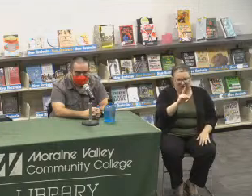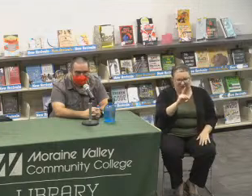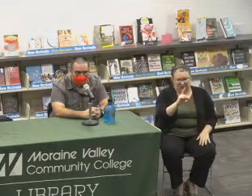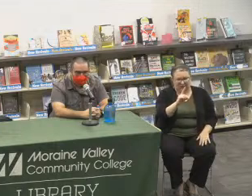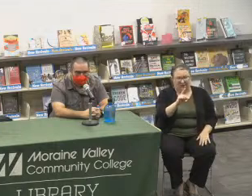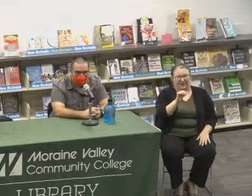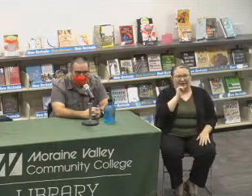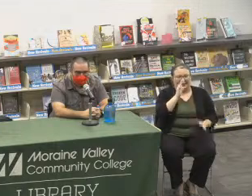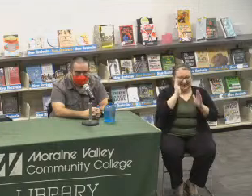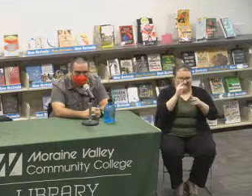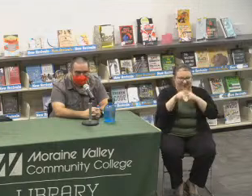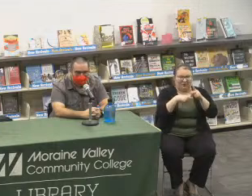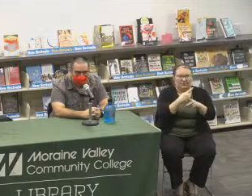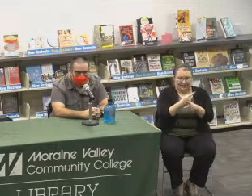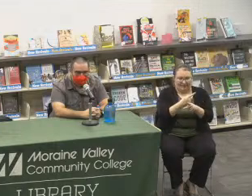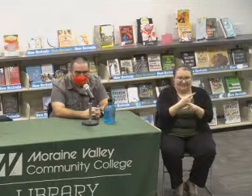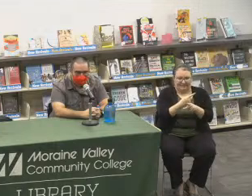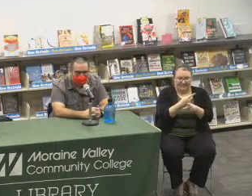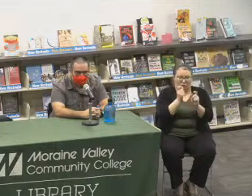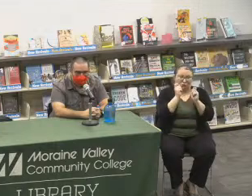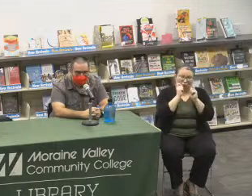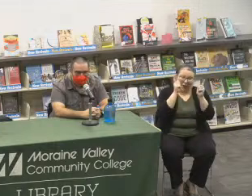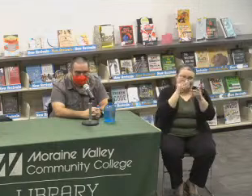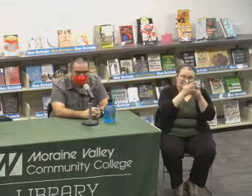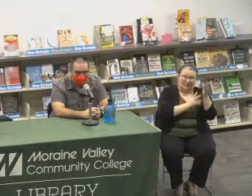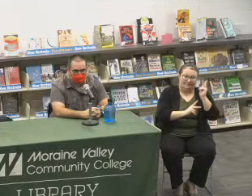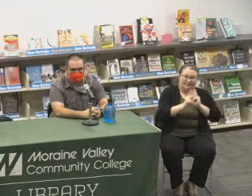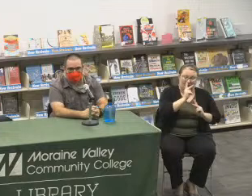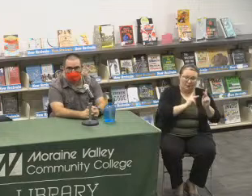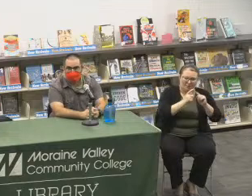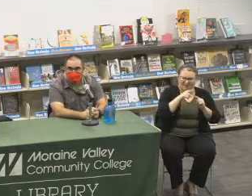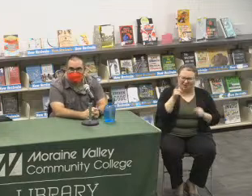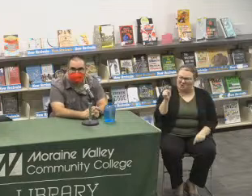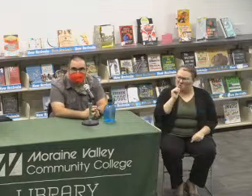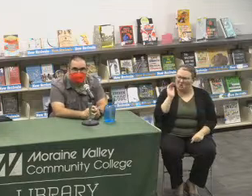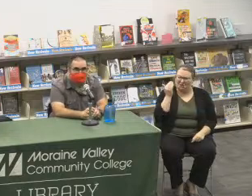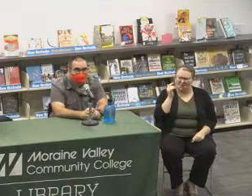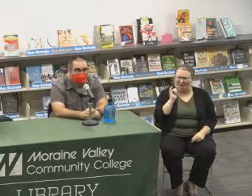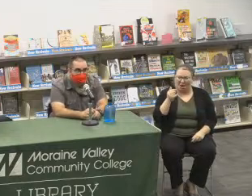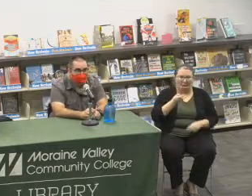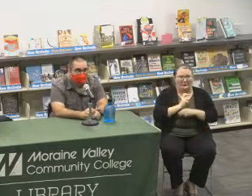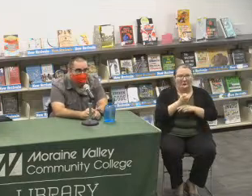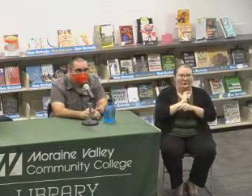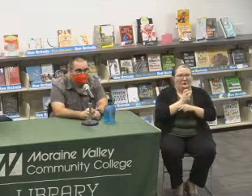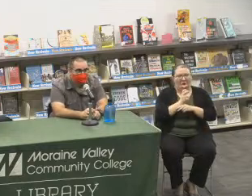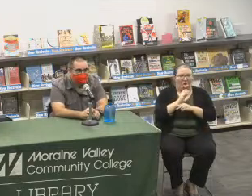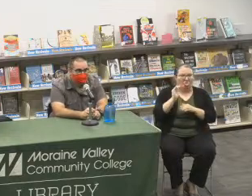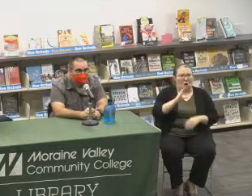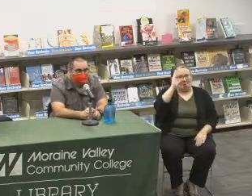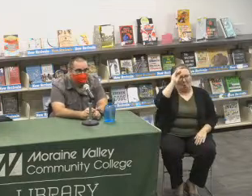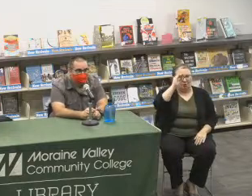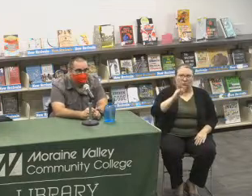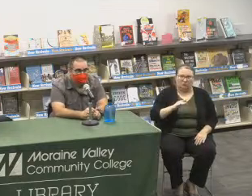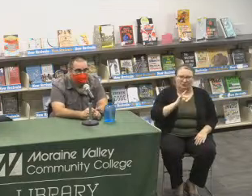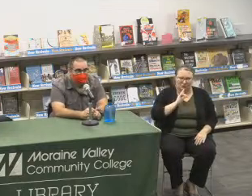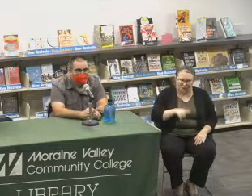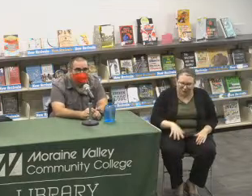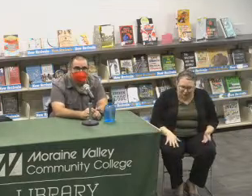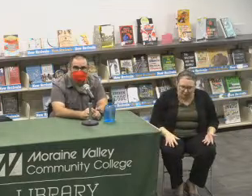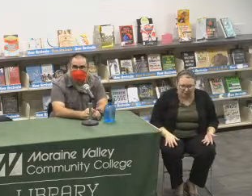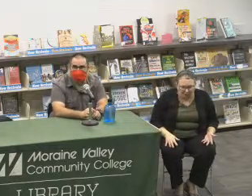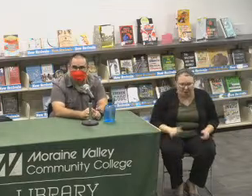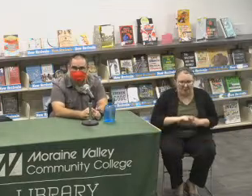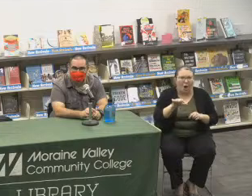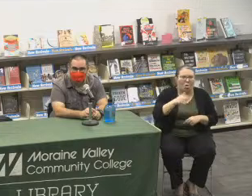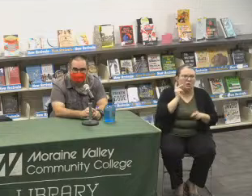type, which surprises some people because they're like, you don't look like a hyperactive little boy. And I'm like, that's true. But also